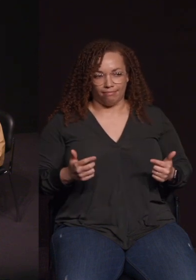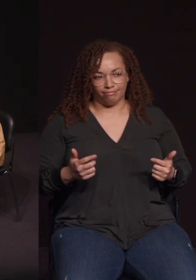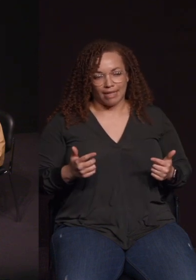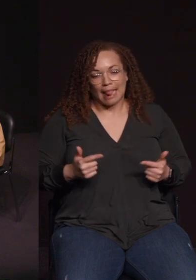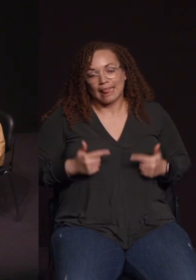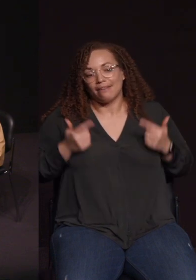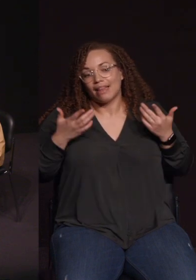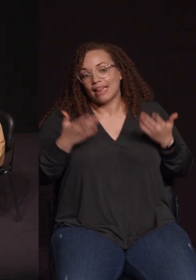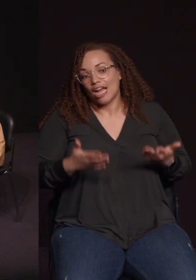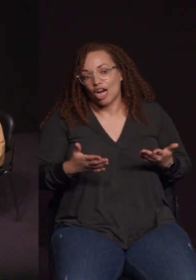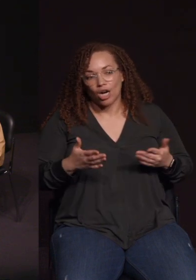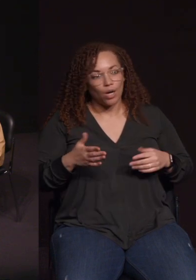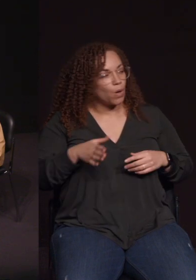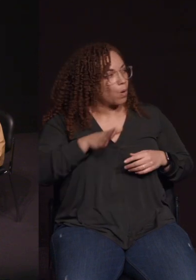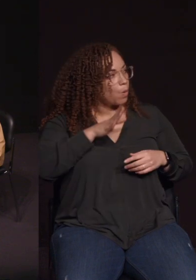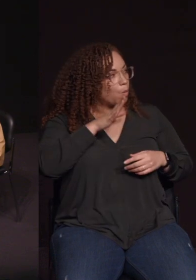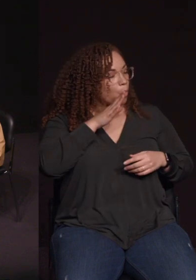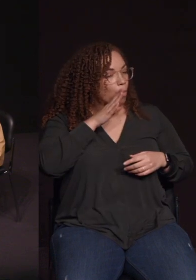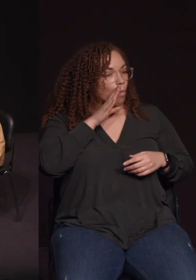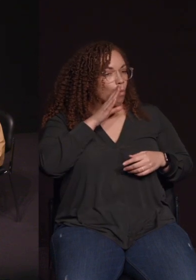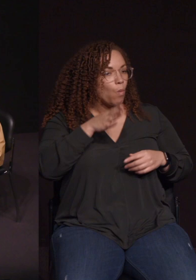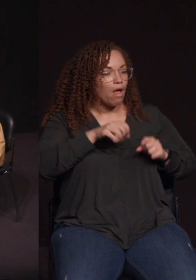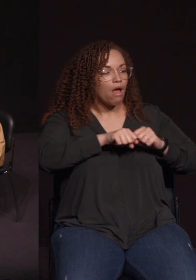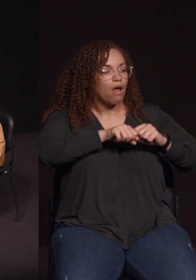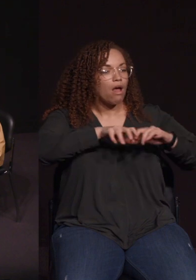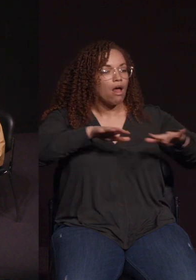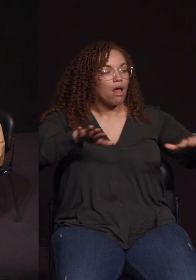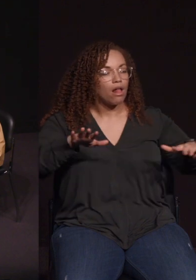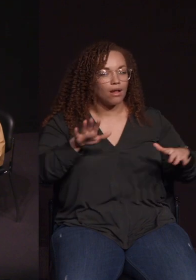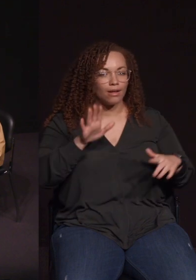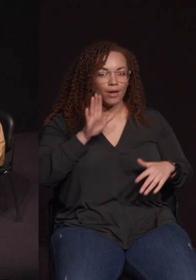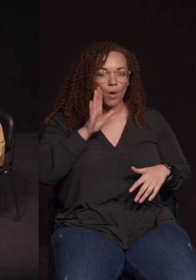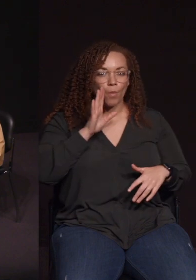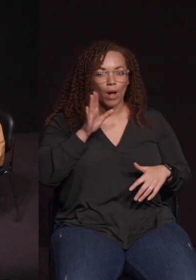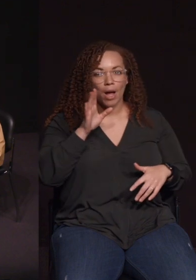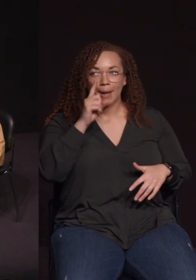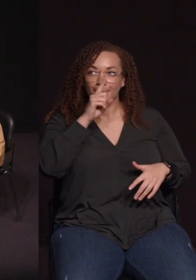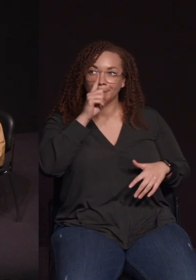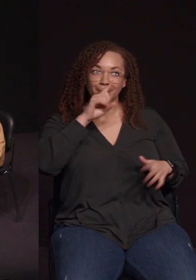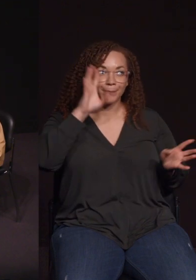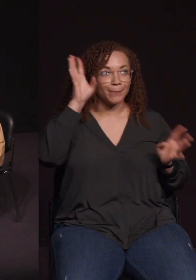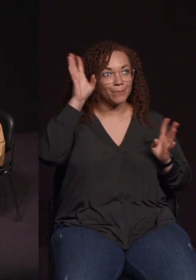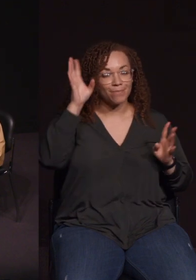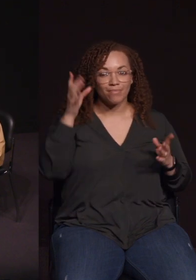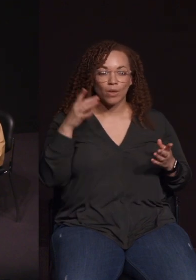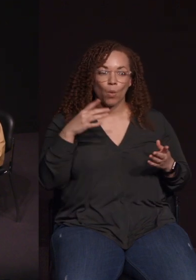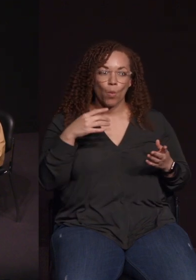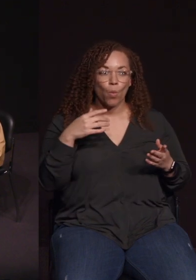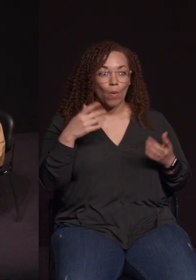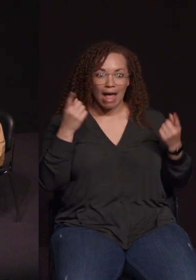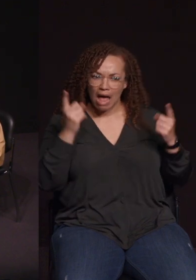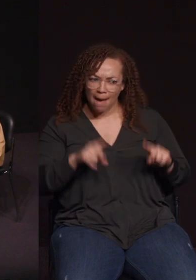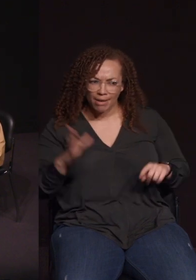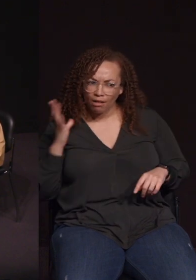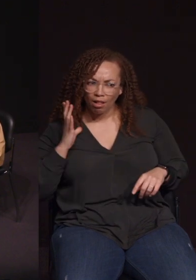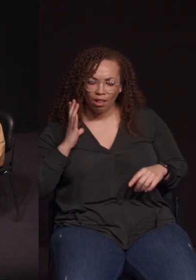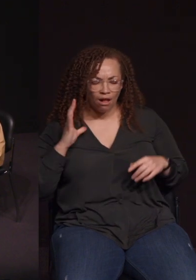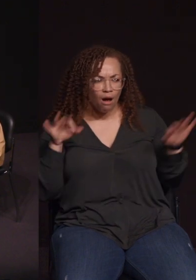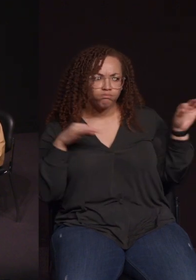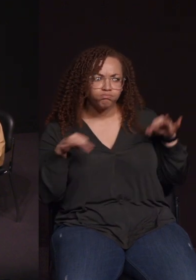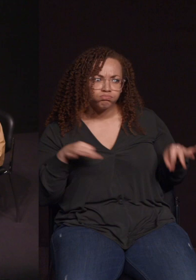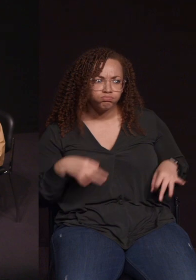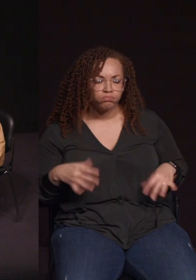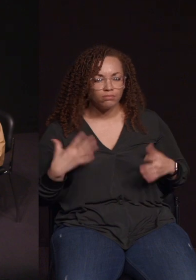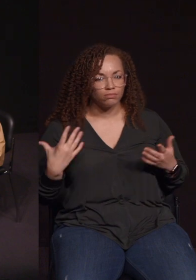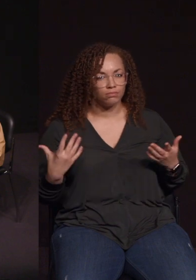will come out and act like they know what was going on and mislead the people. So we definitely do